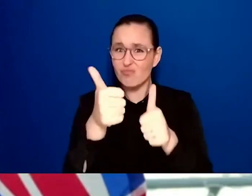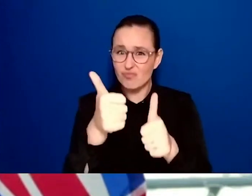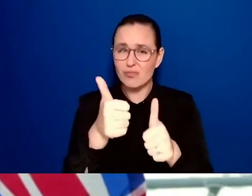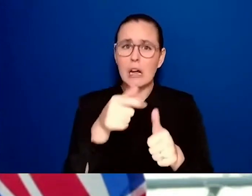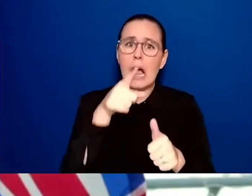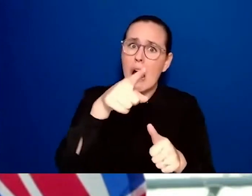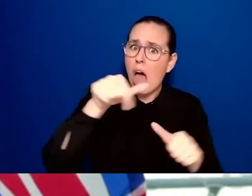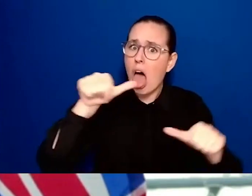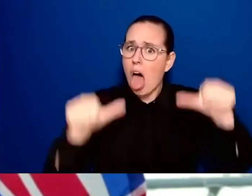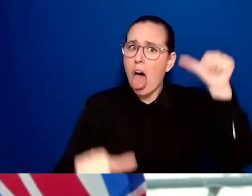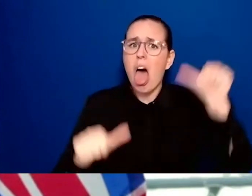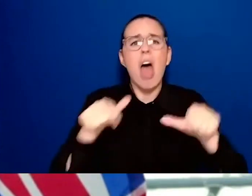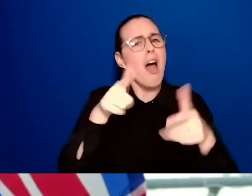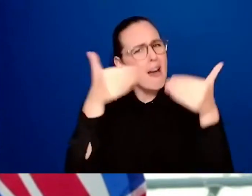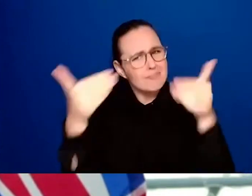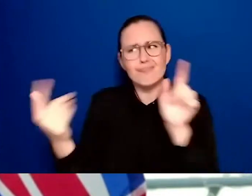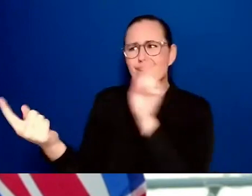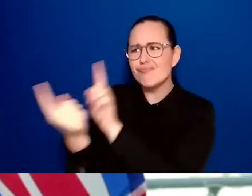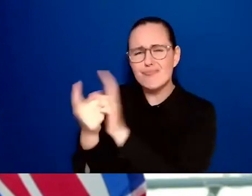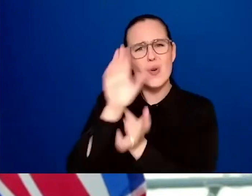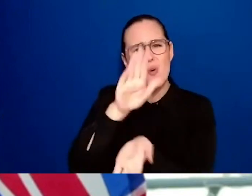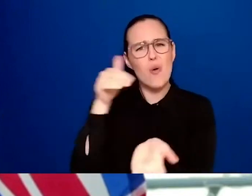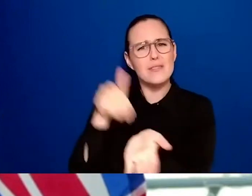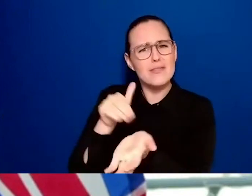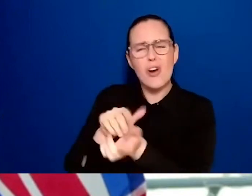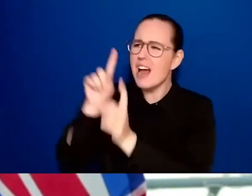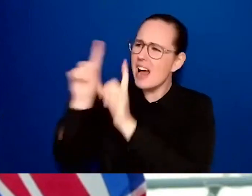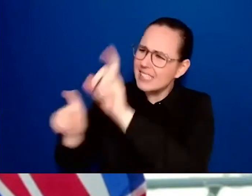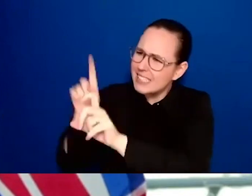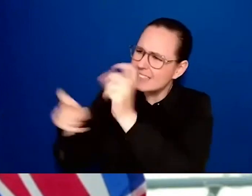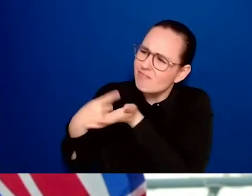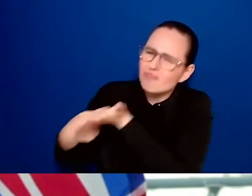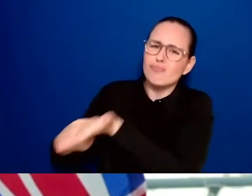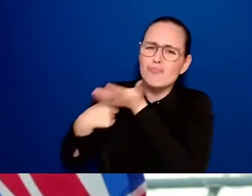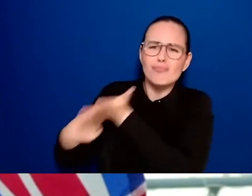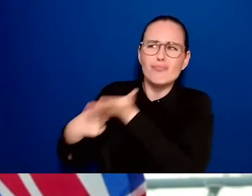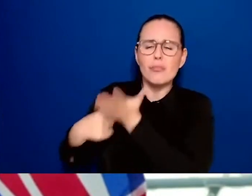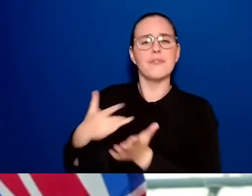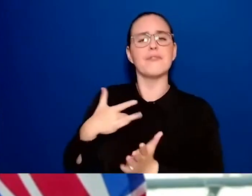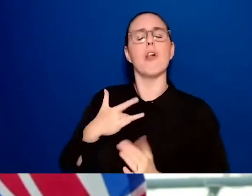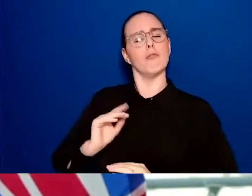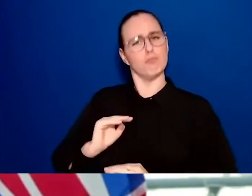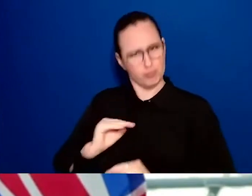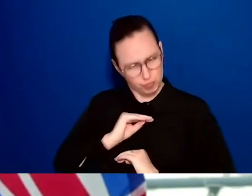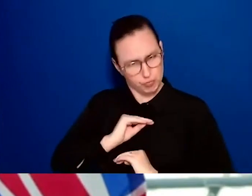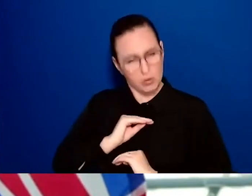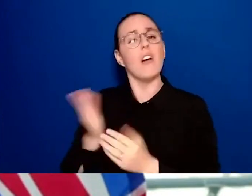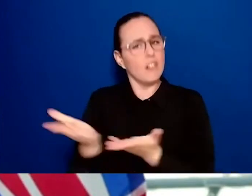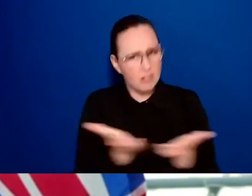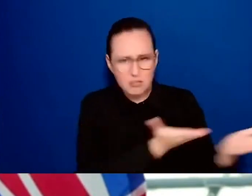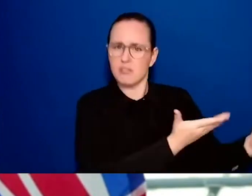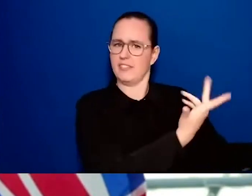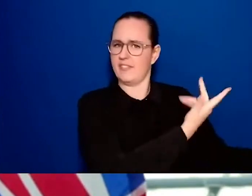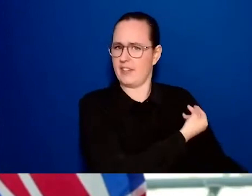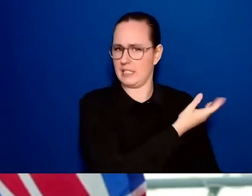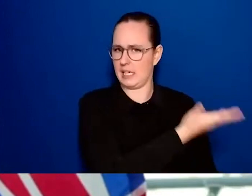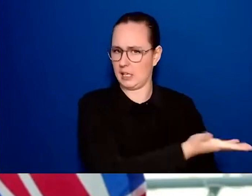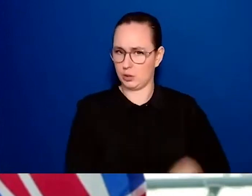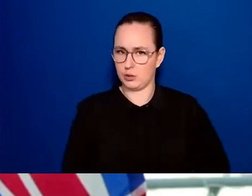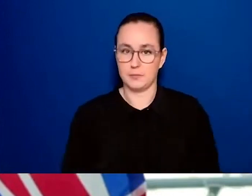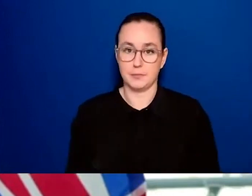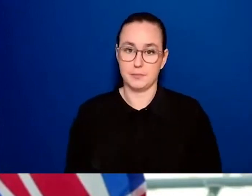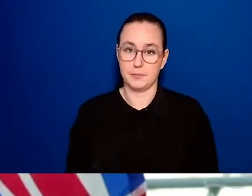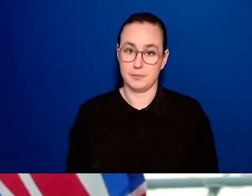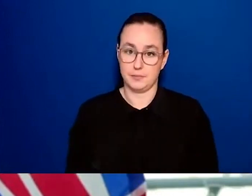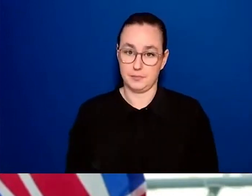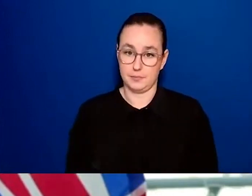community. I'm also happy to say that the vaccine card now means that the orders that were in place in interior